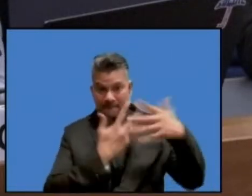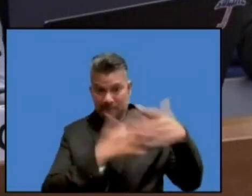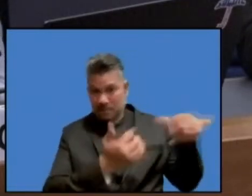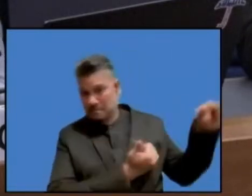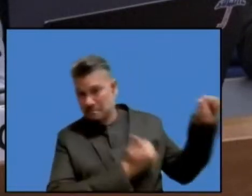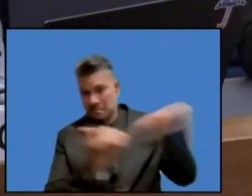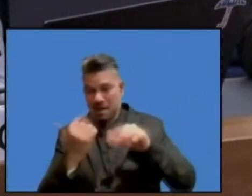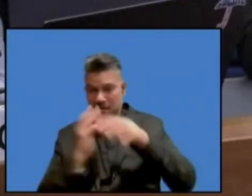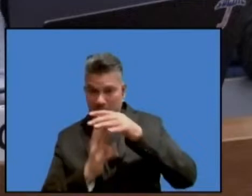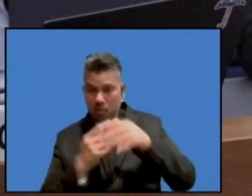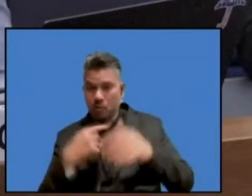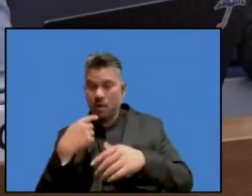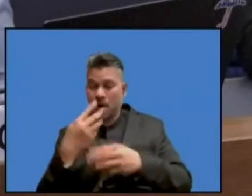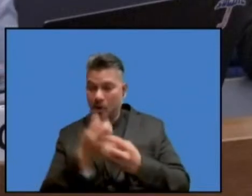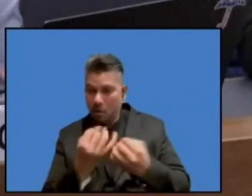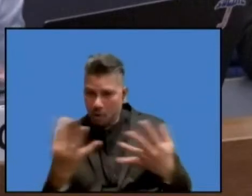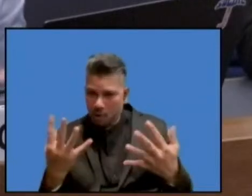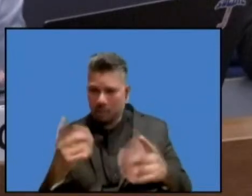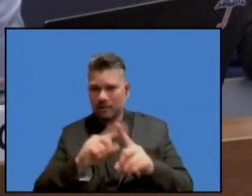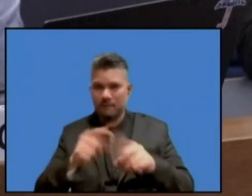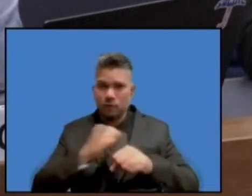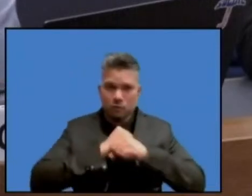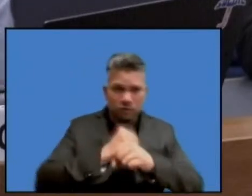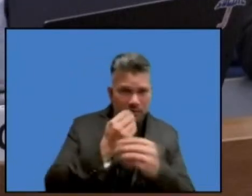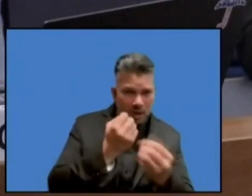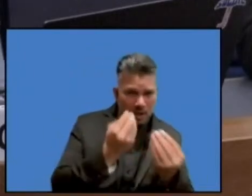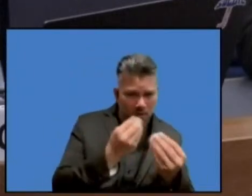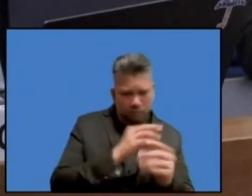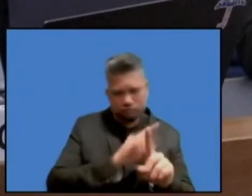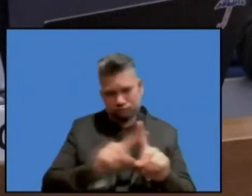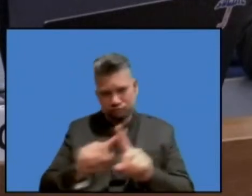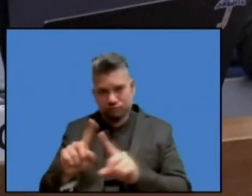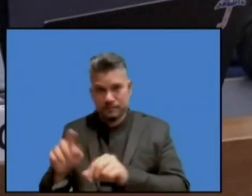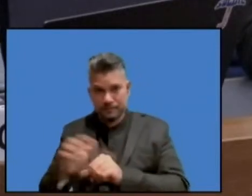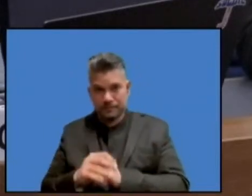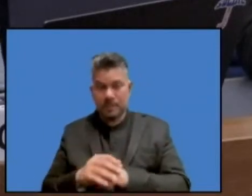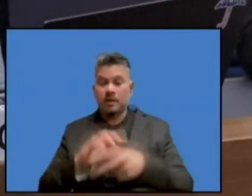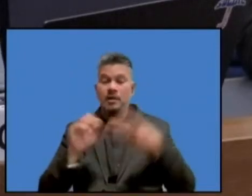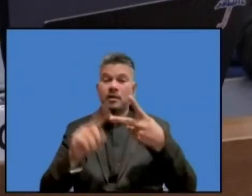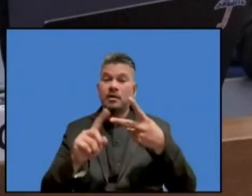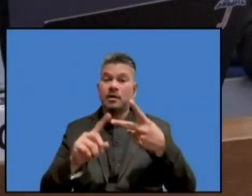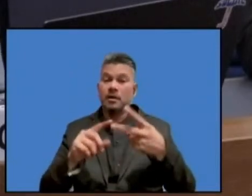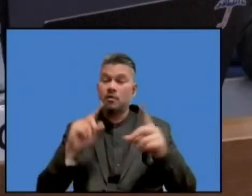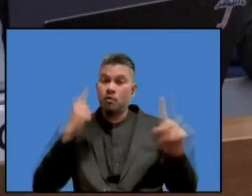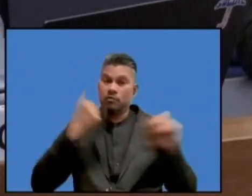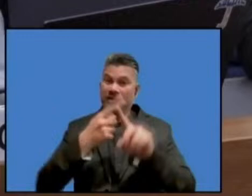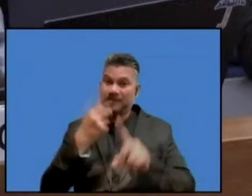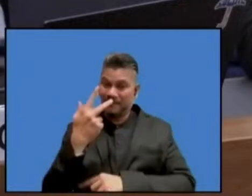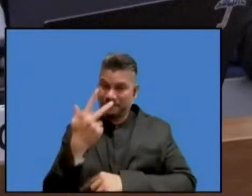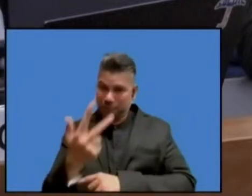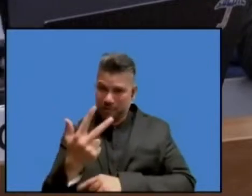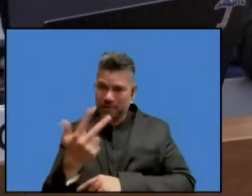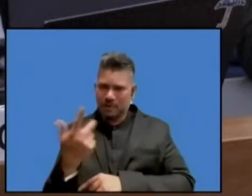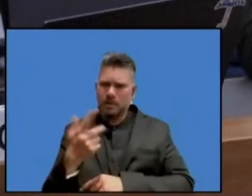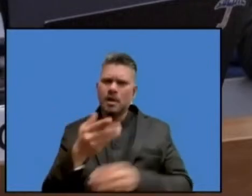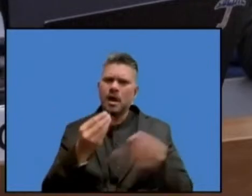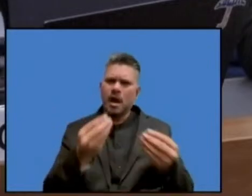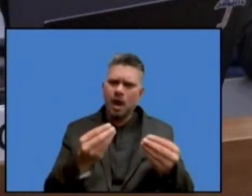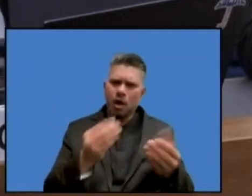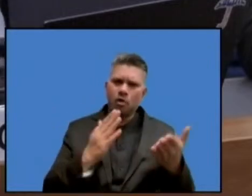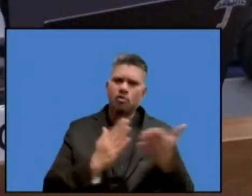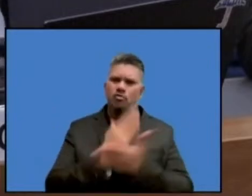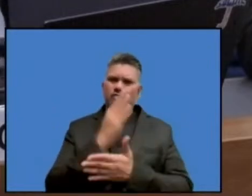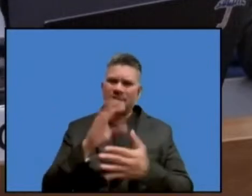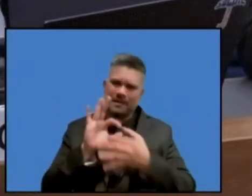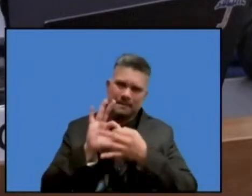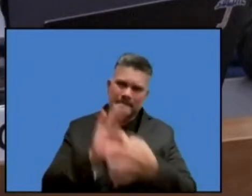Objective 3 underscores the need for a right-based approach to migration. Bangladesh is updating its national migration